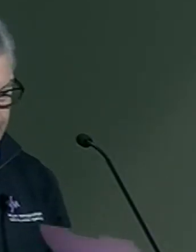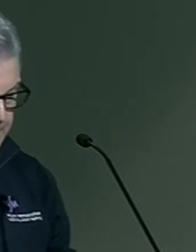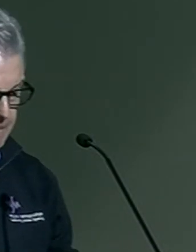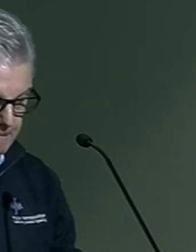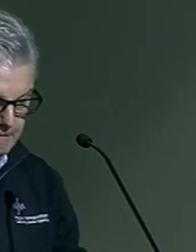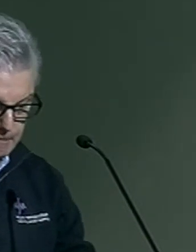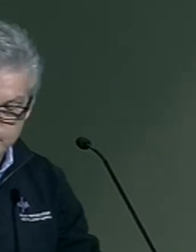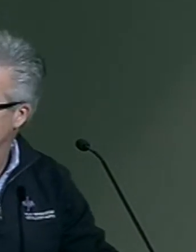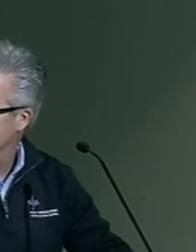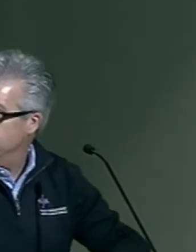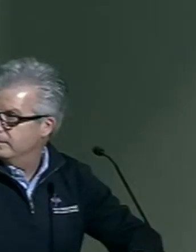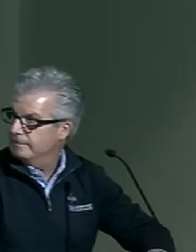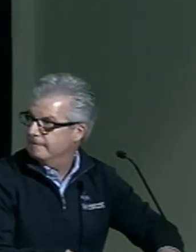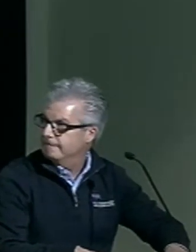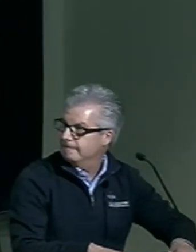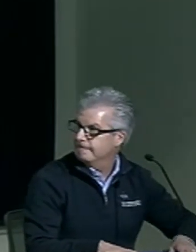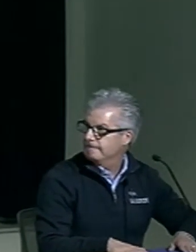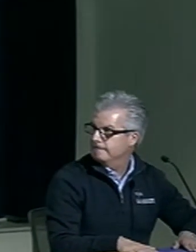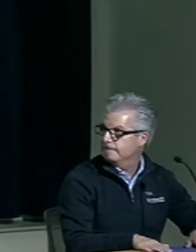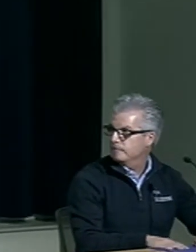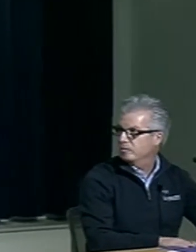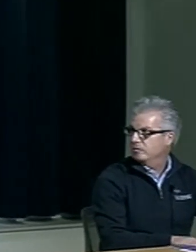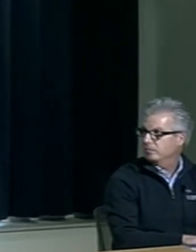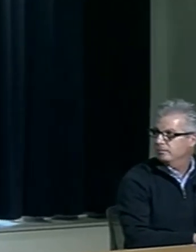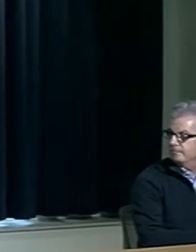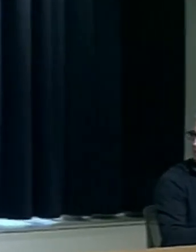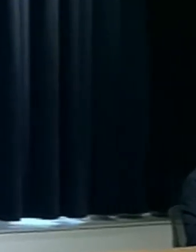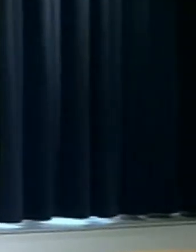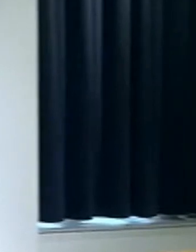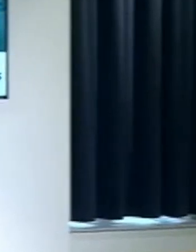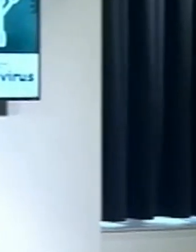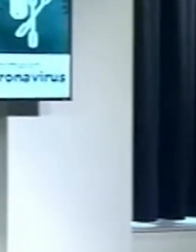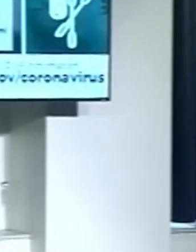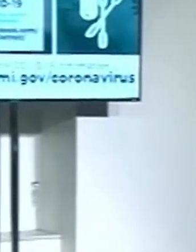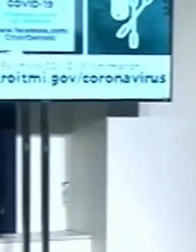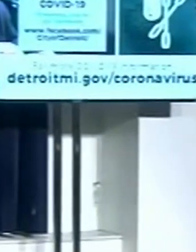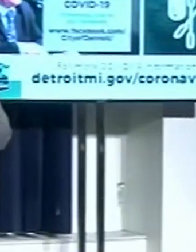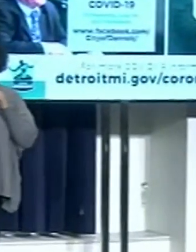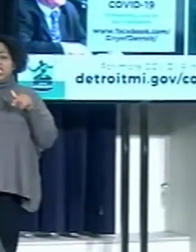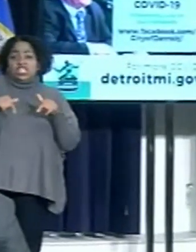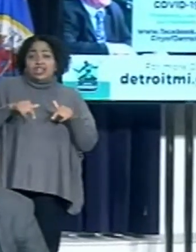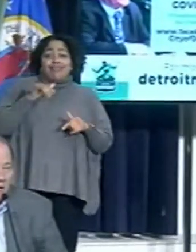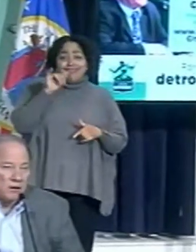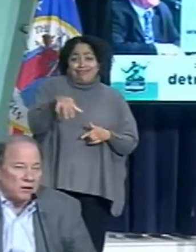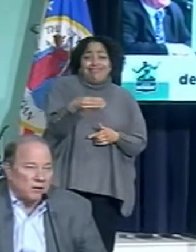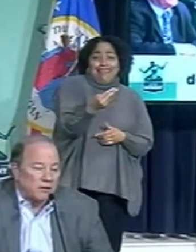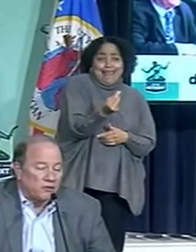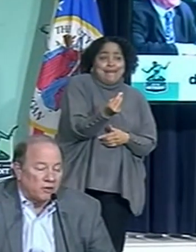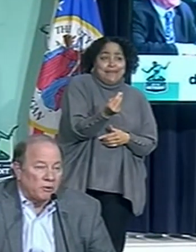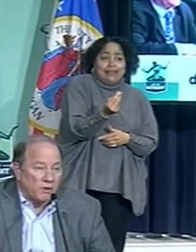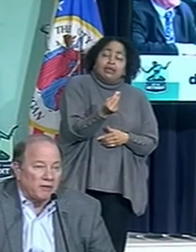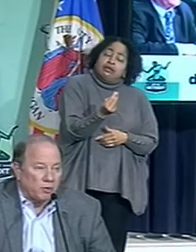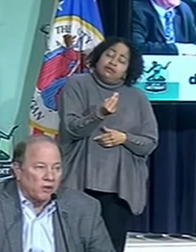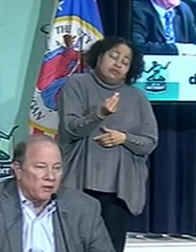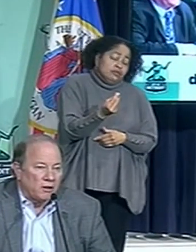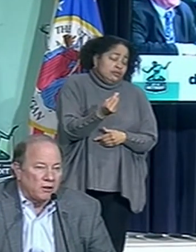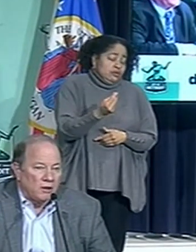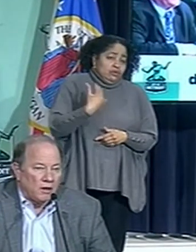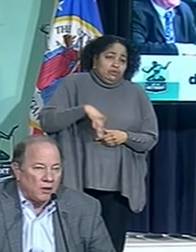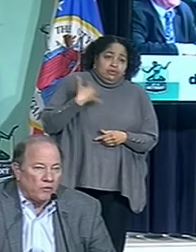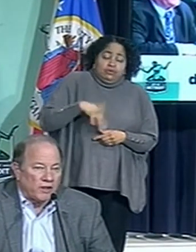you, Lewis. You're doing a great job. And for a lot of people in this city, that money is going to be really